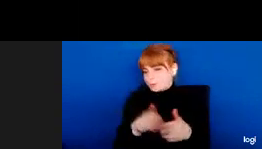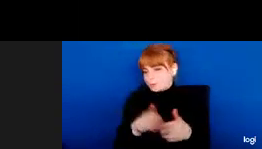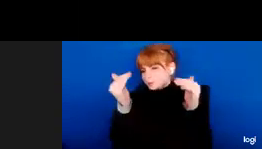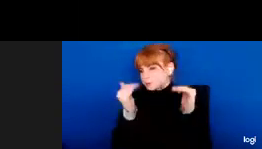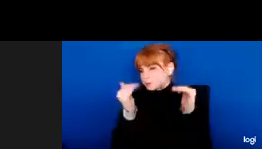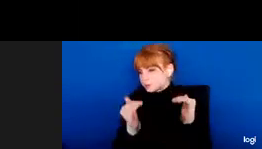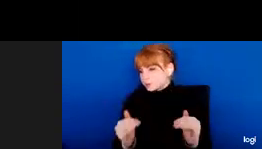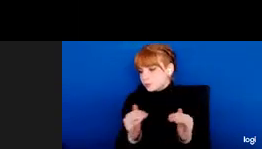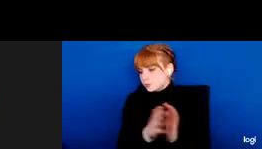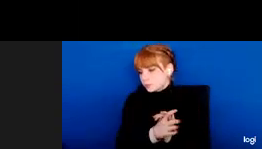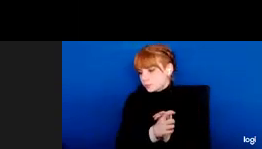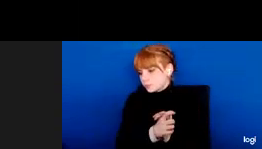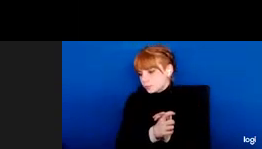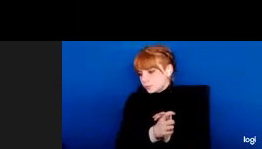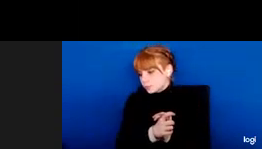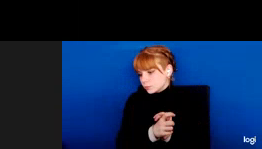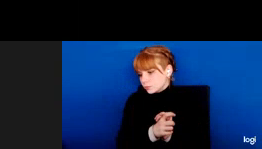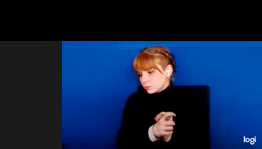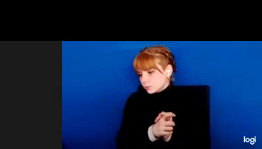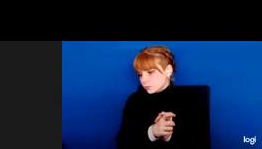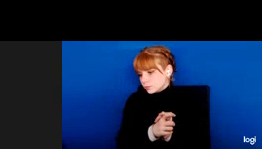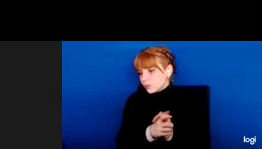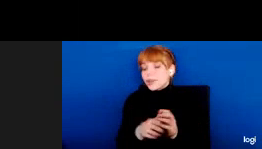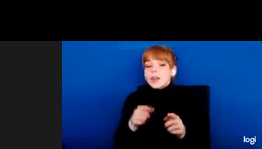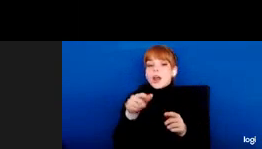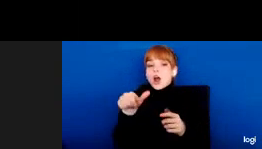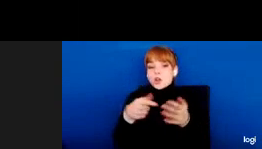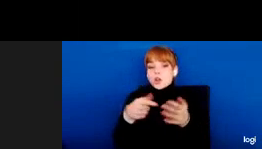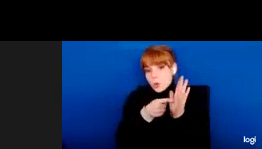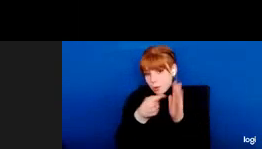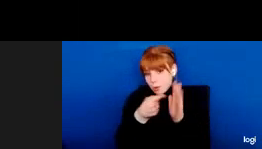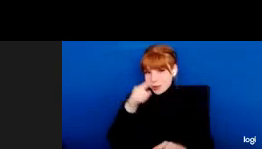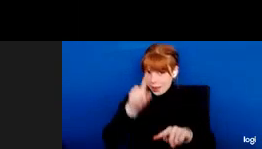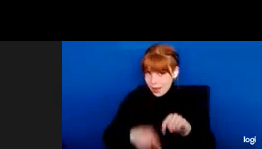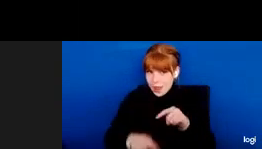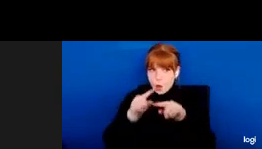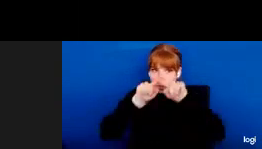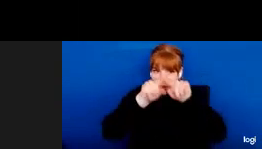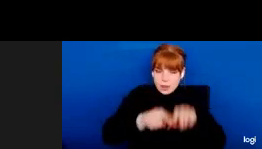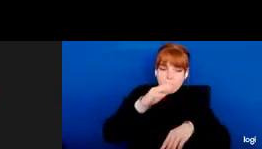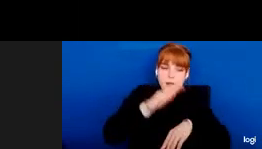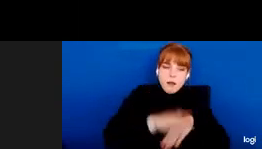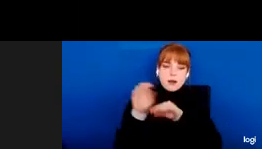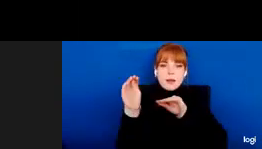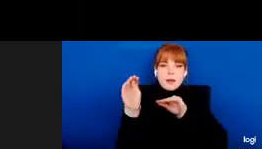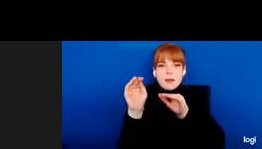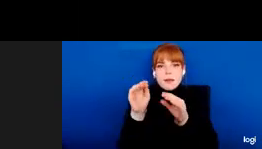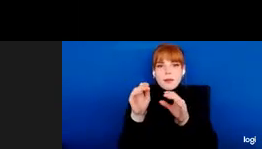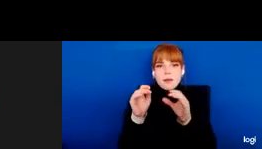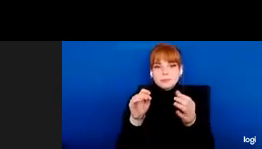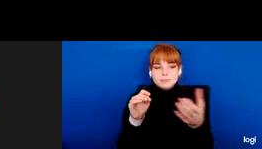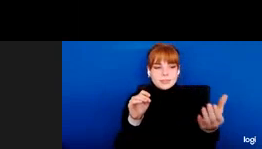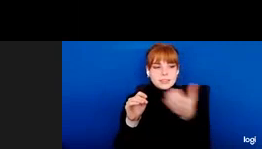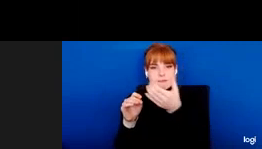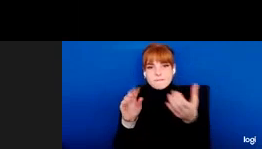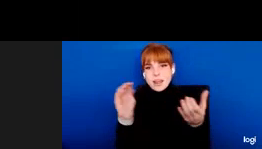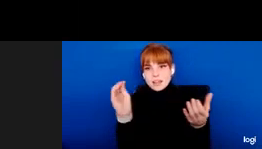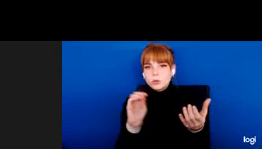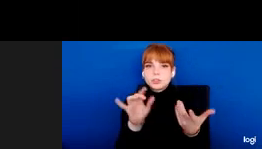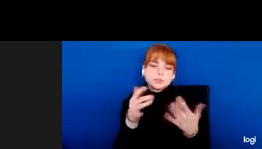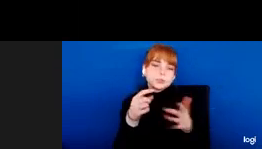can't rely on device motion. It's you can kind of see the common theme that these have. In the same way that you can't rely, say, on swiping, you can't rely, say, on